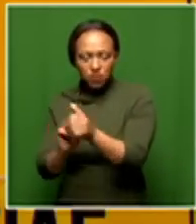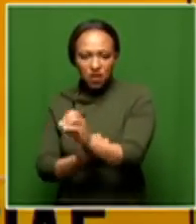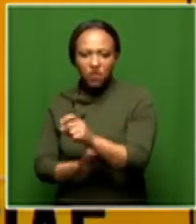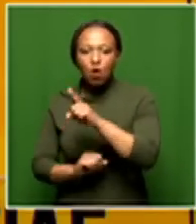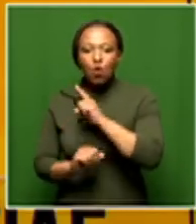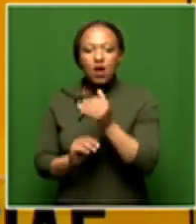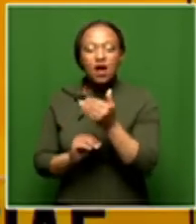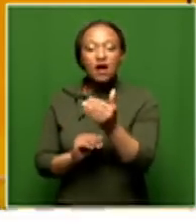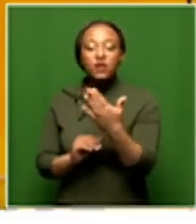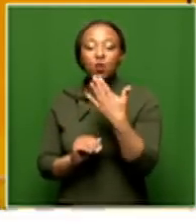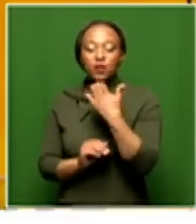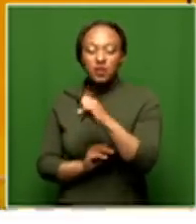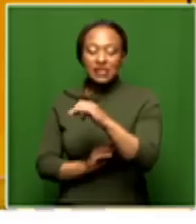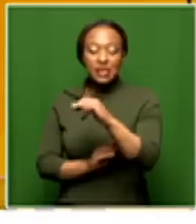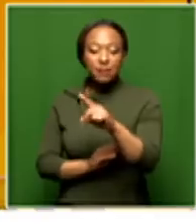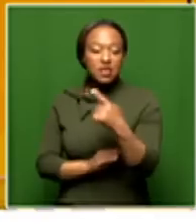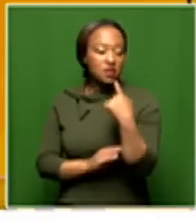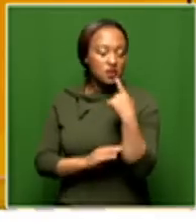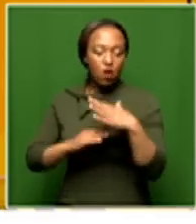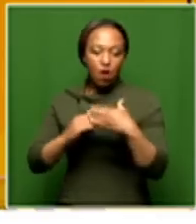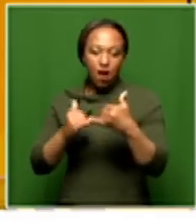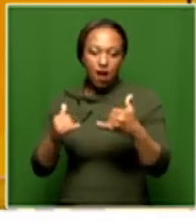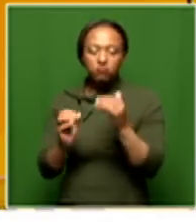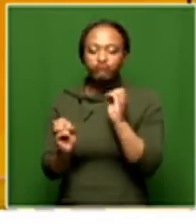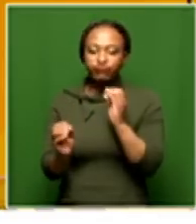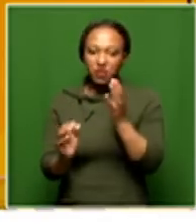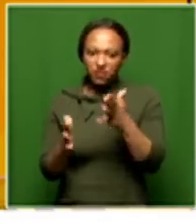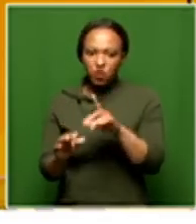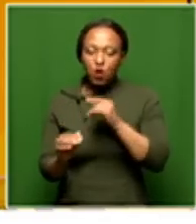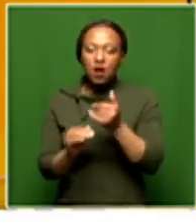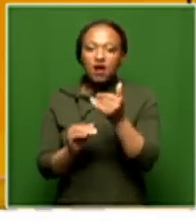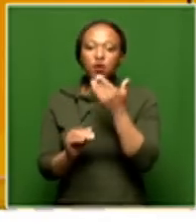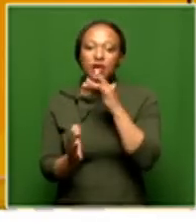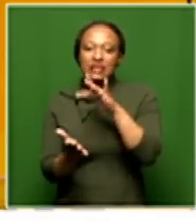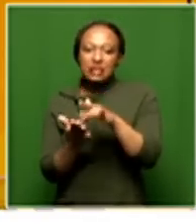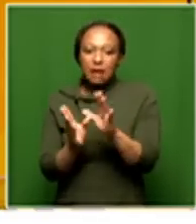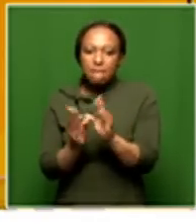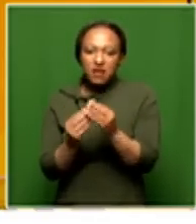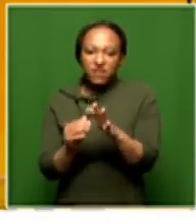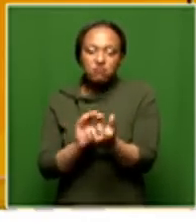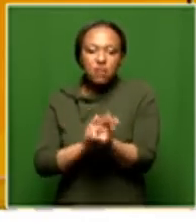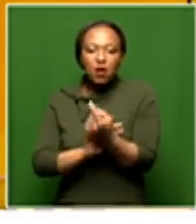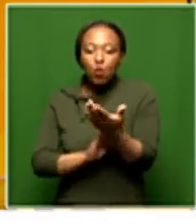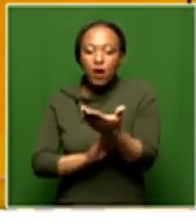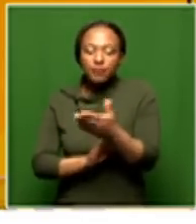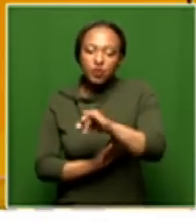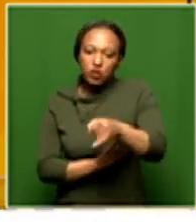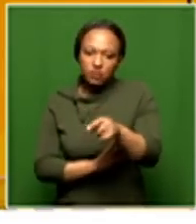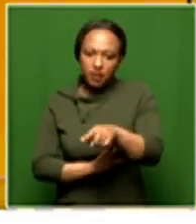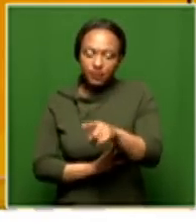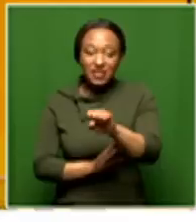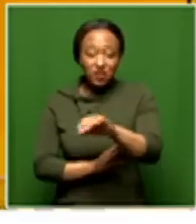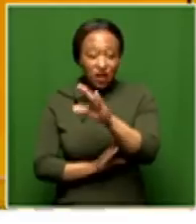at the party's virtual media briefing on Sunday, following the conclusion of its Central Committee meeting held in Johannesburg. South Africa